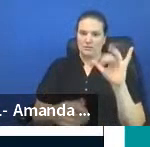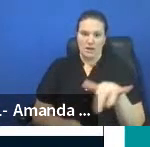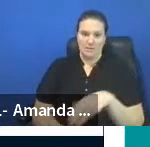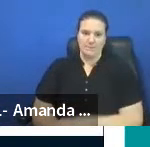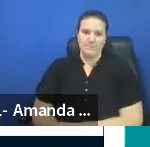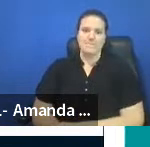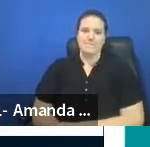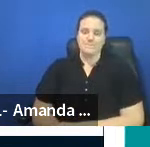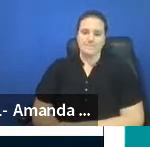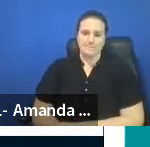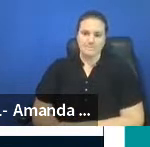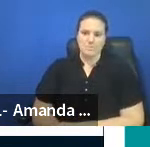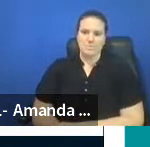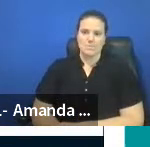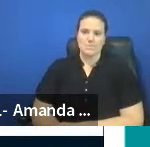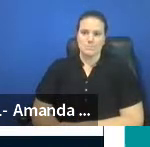So